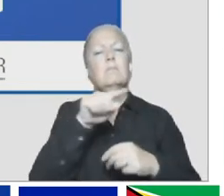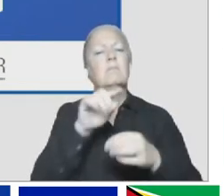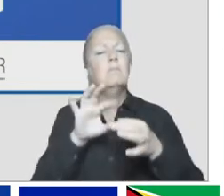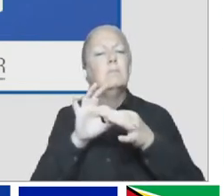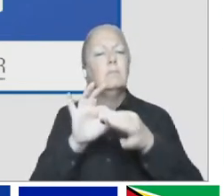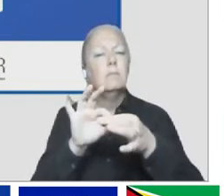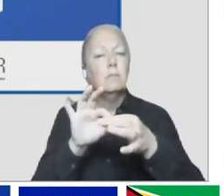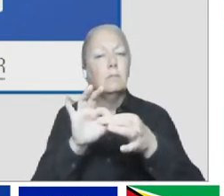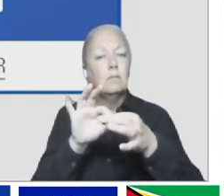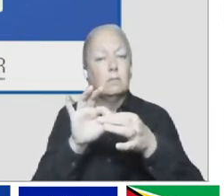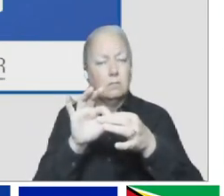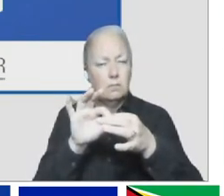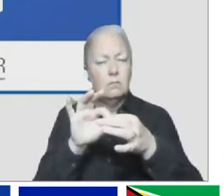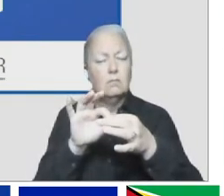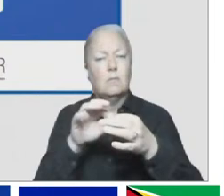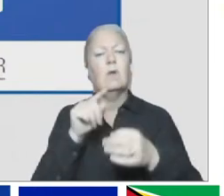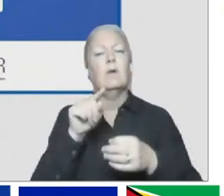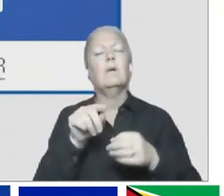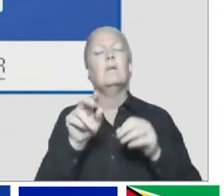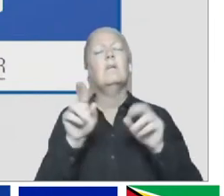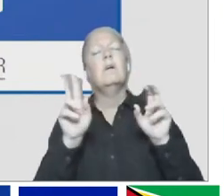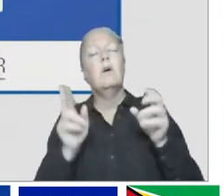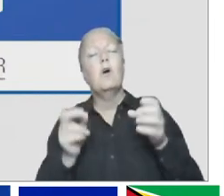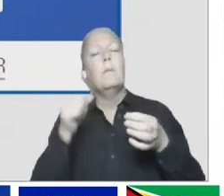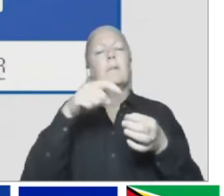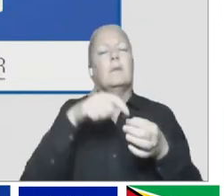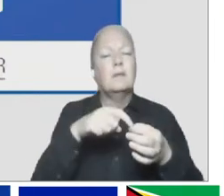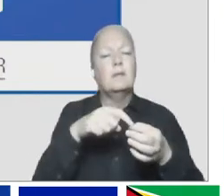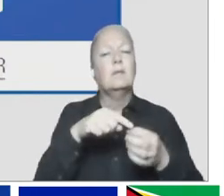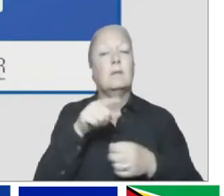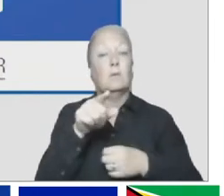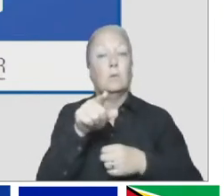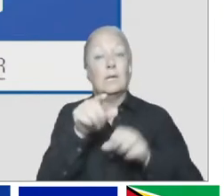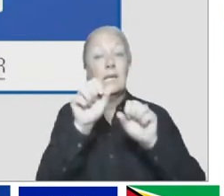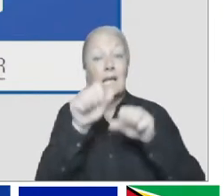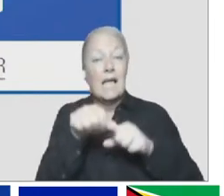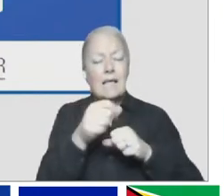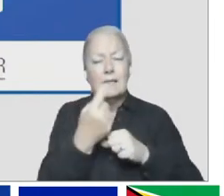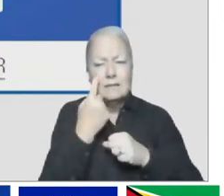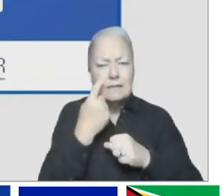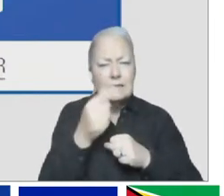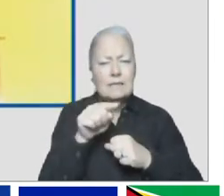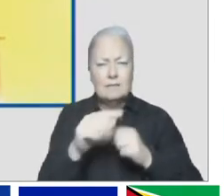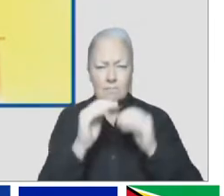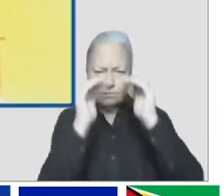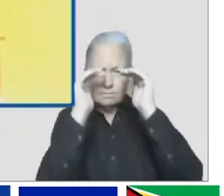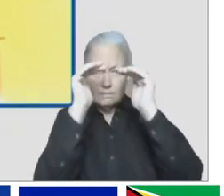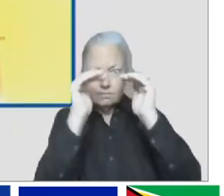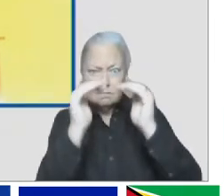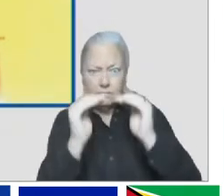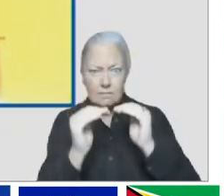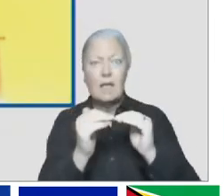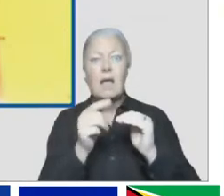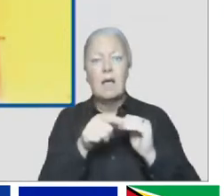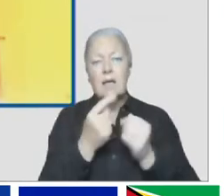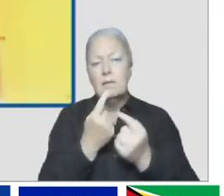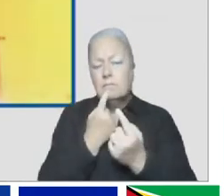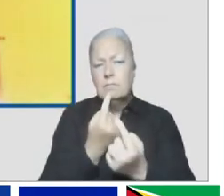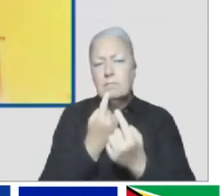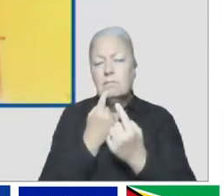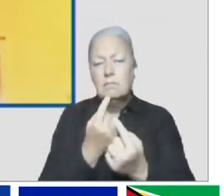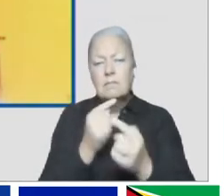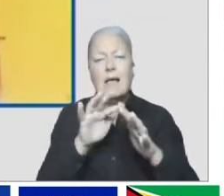You can look at all the instructions and how to go into Slido. The code